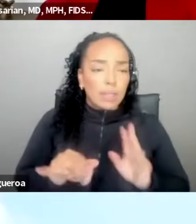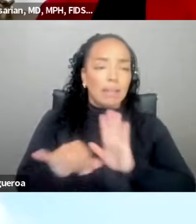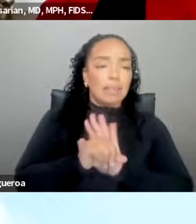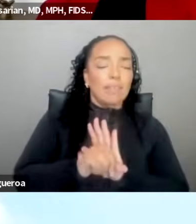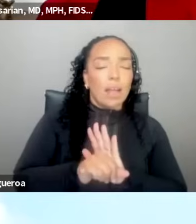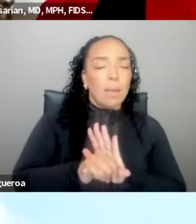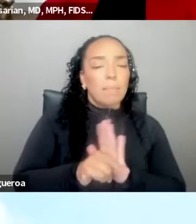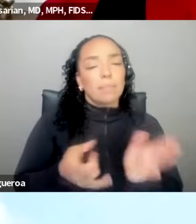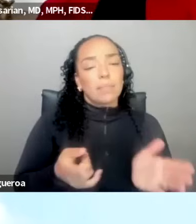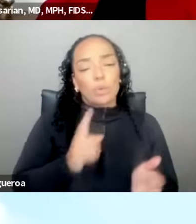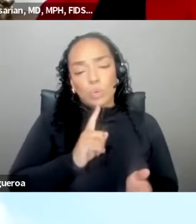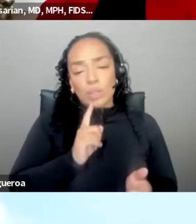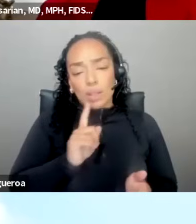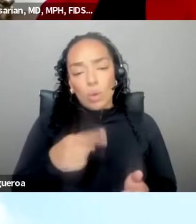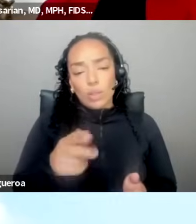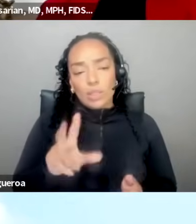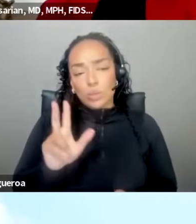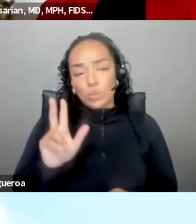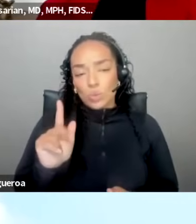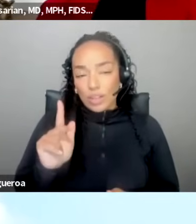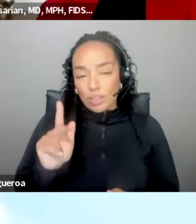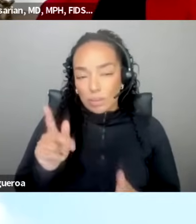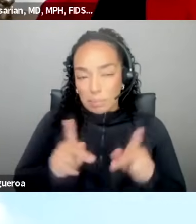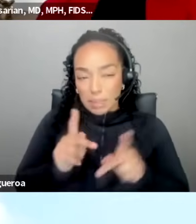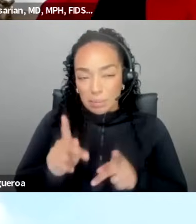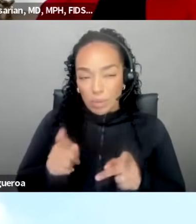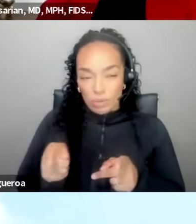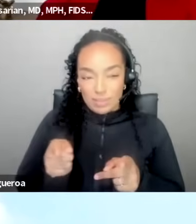but only 23 people have been tested.